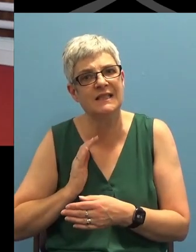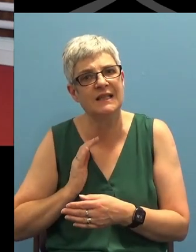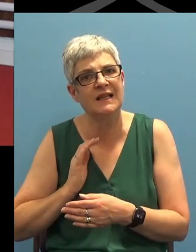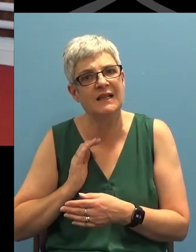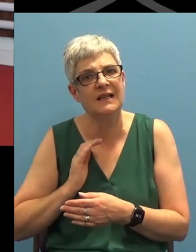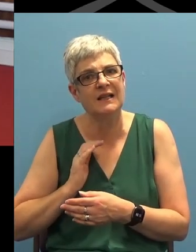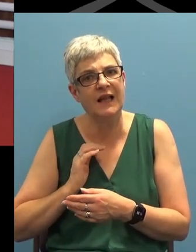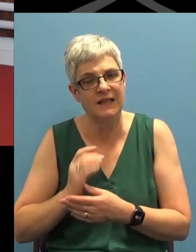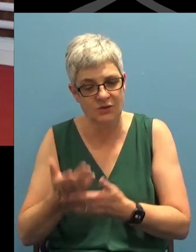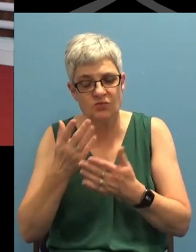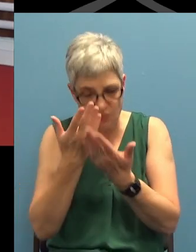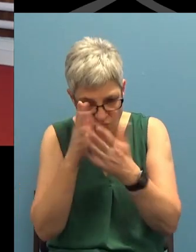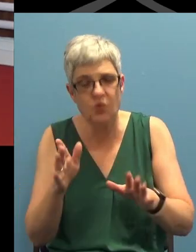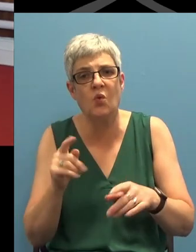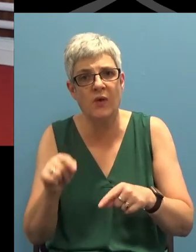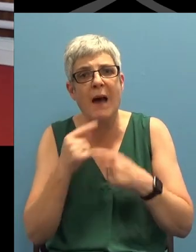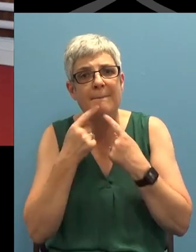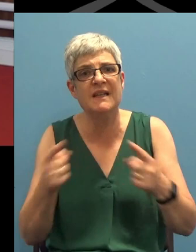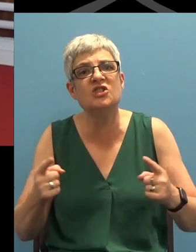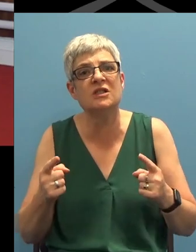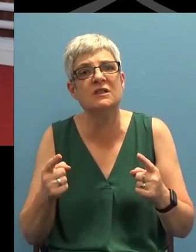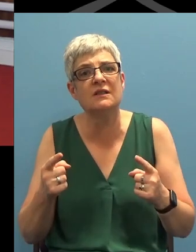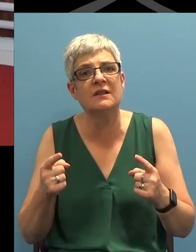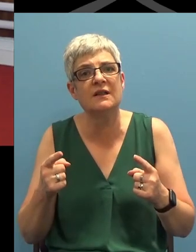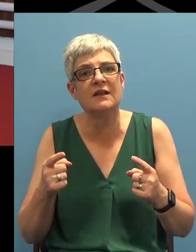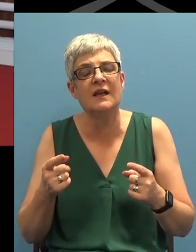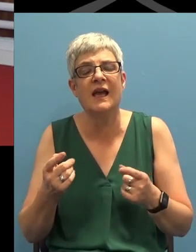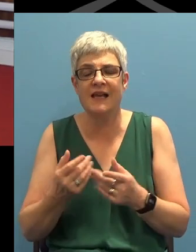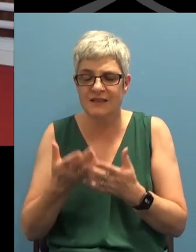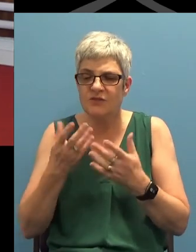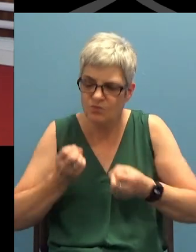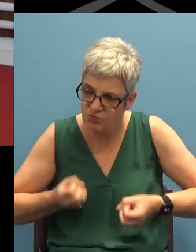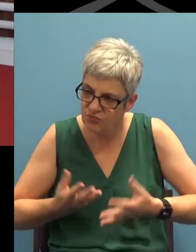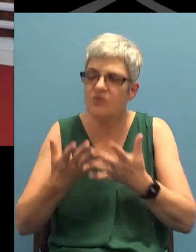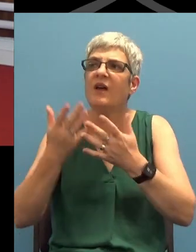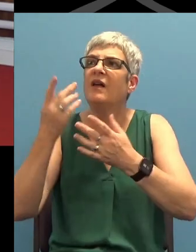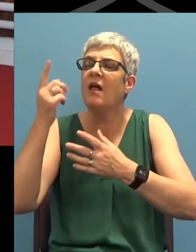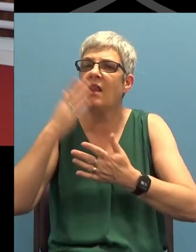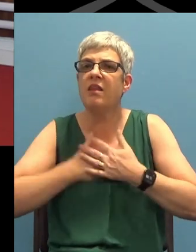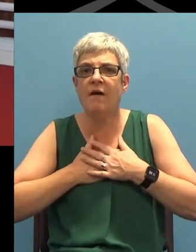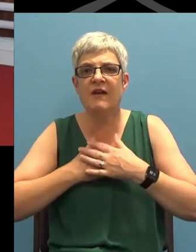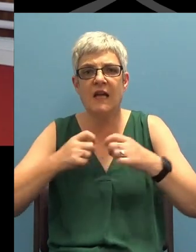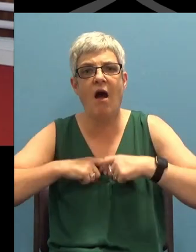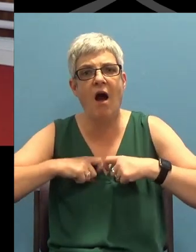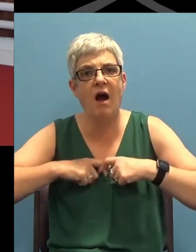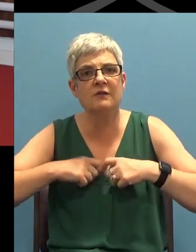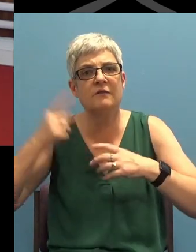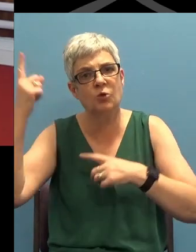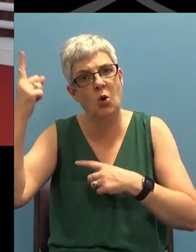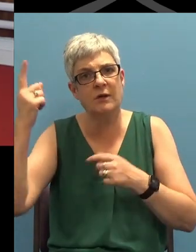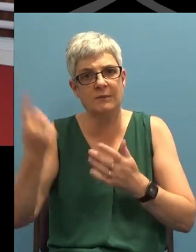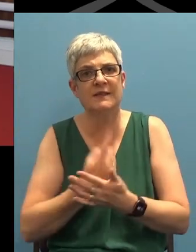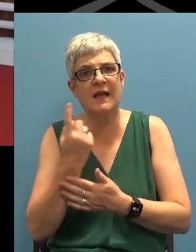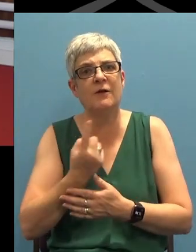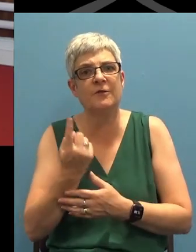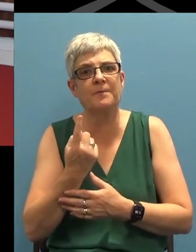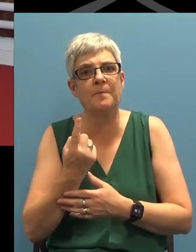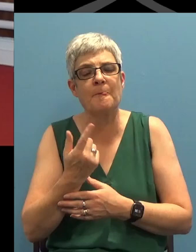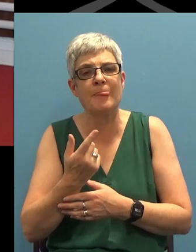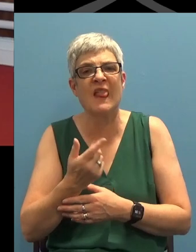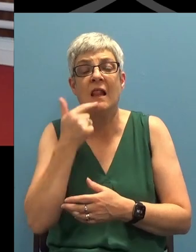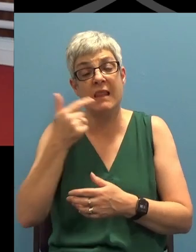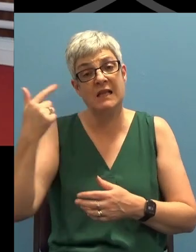mission. It's right in the loving heart of God Himself. Last week we looked at the call of